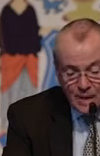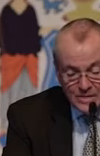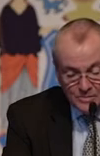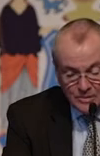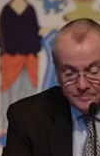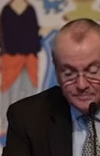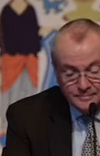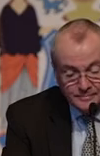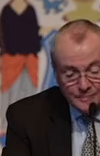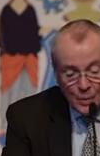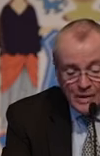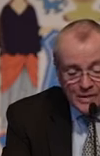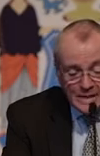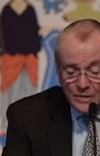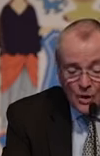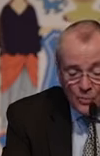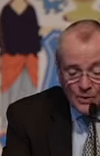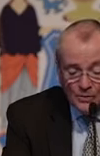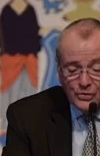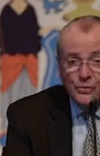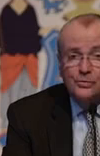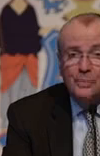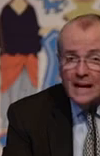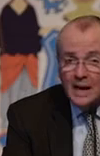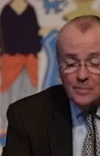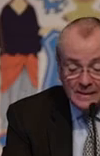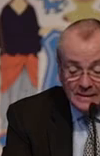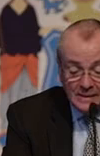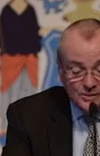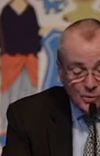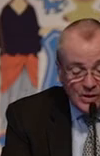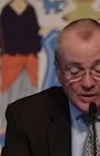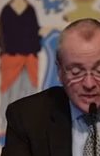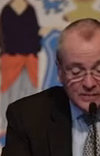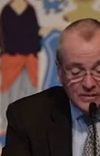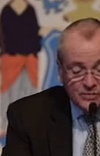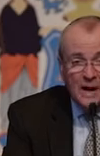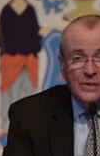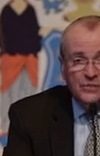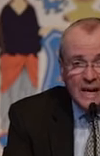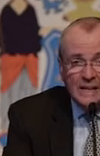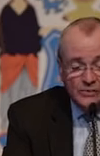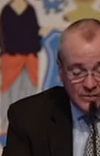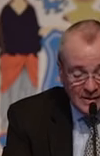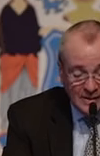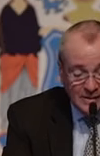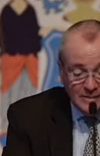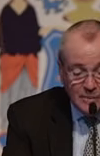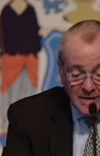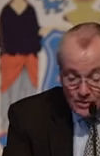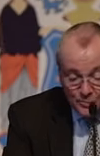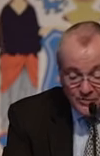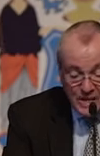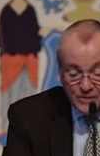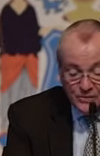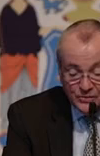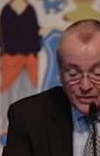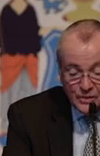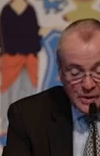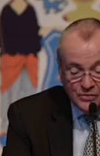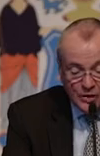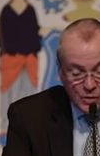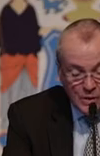as possible. We are not going to open our schools back up until we are convinced by the science and medical